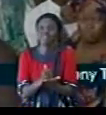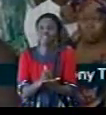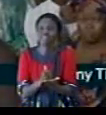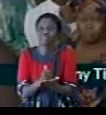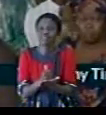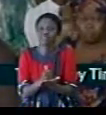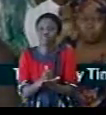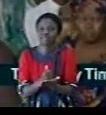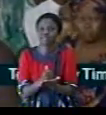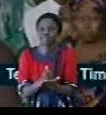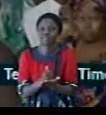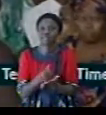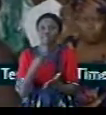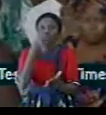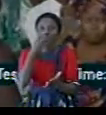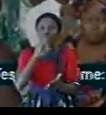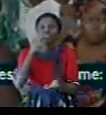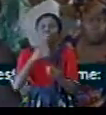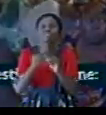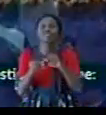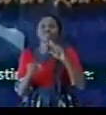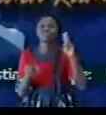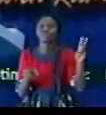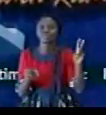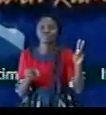Amen. Who is number two?